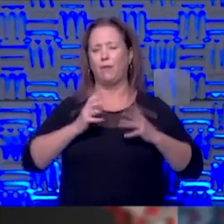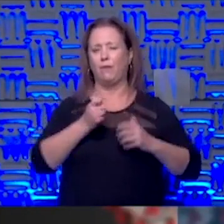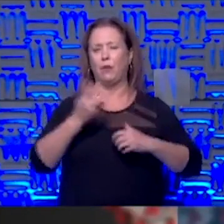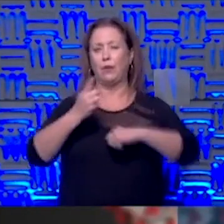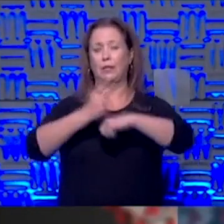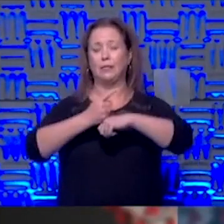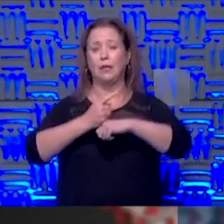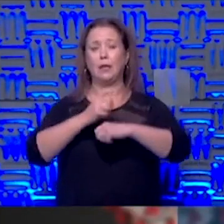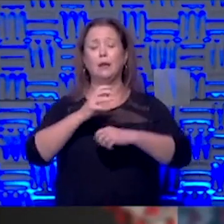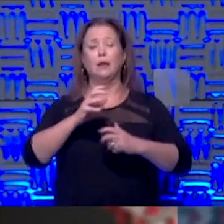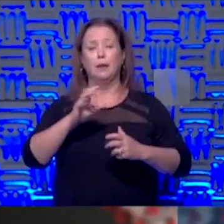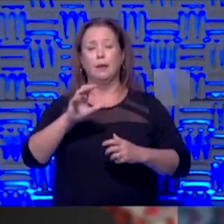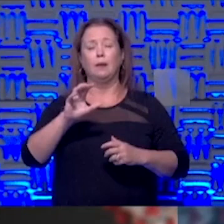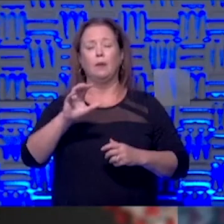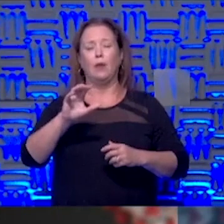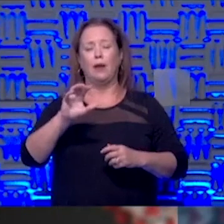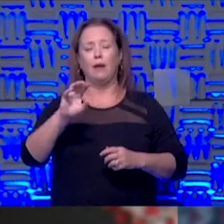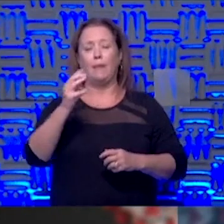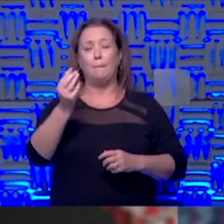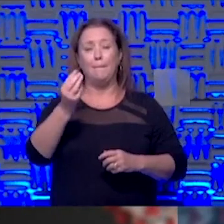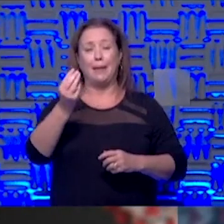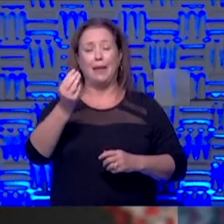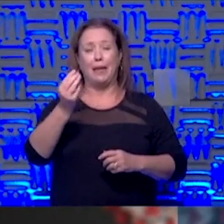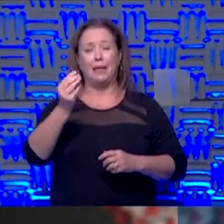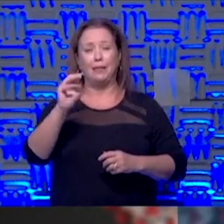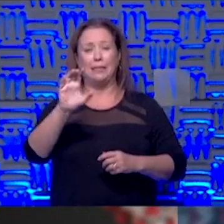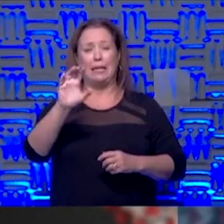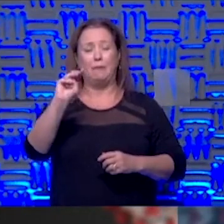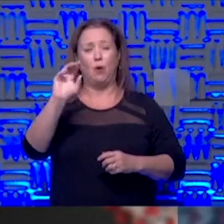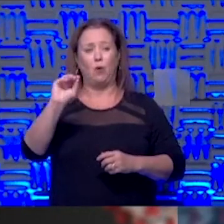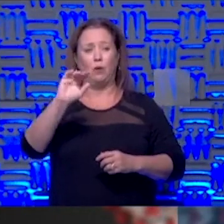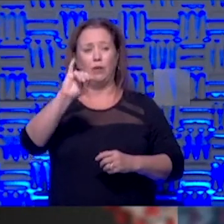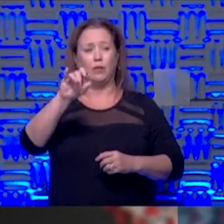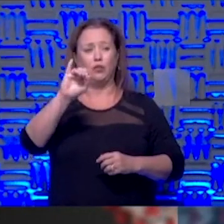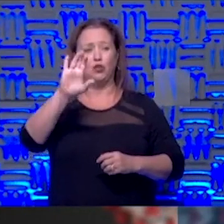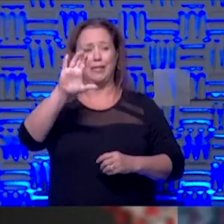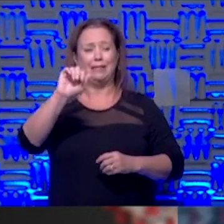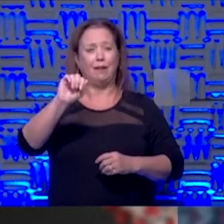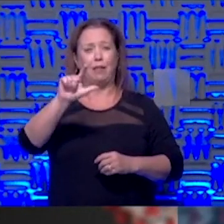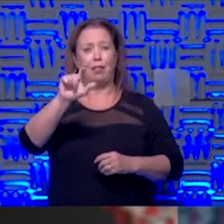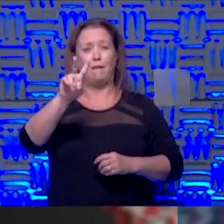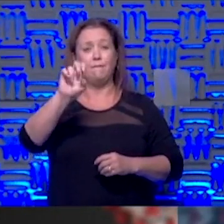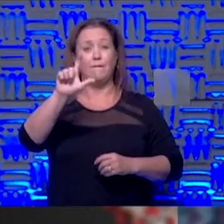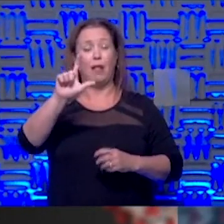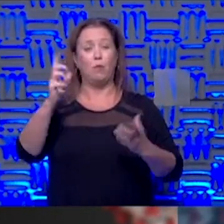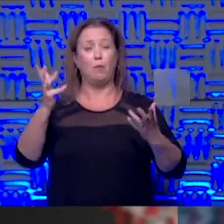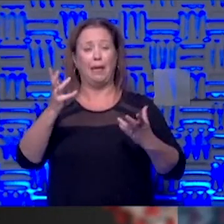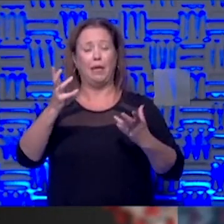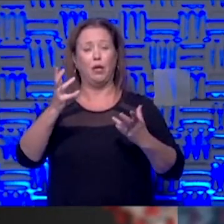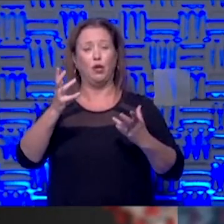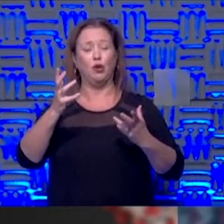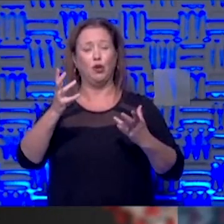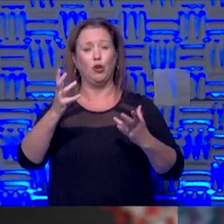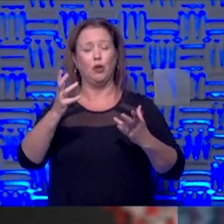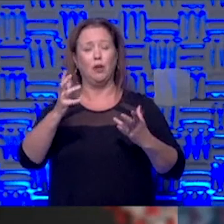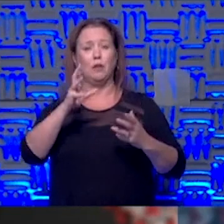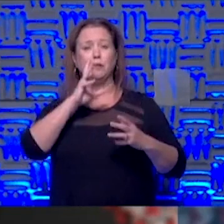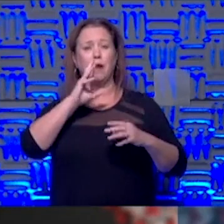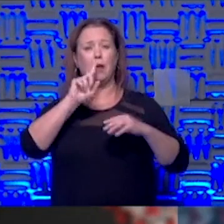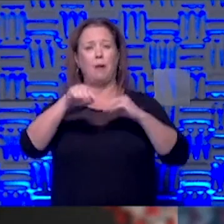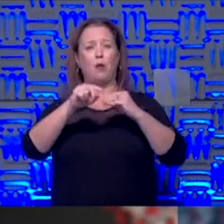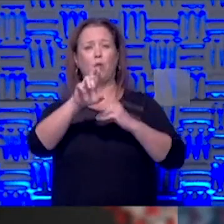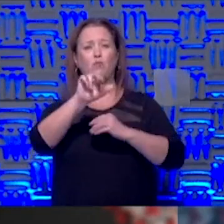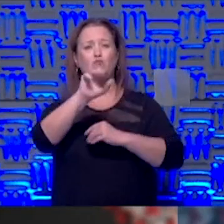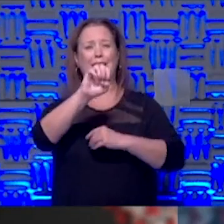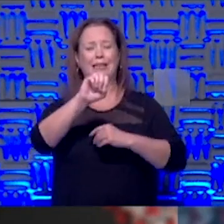Monday, we have the chief medical officers with Dr. Hawkinson as well, and Jessica Lavelle will be here in the studio, and they'll be talking about race and